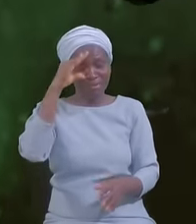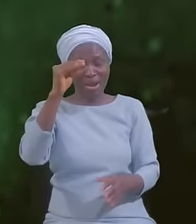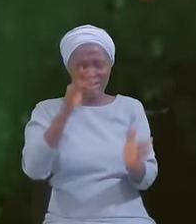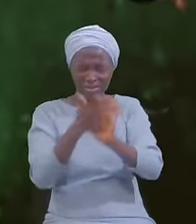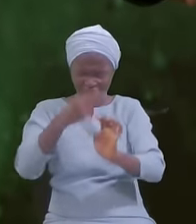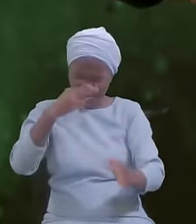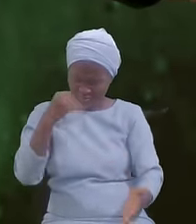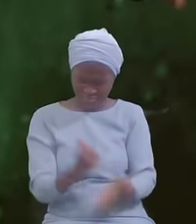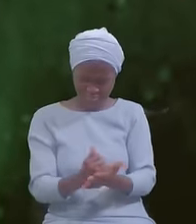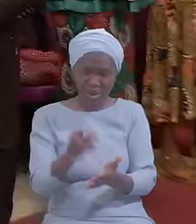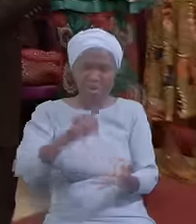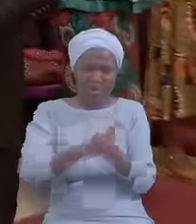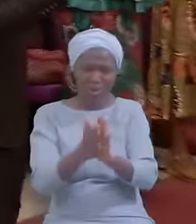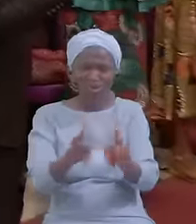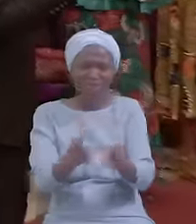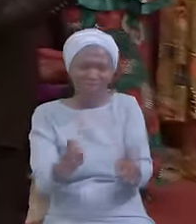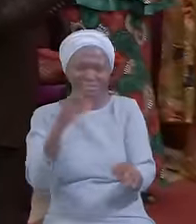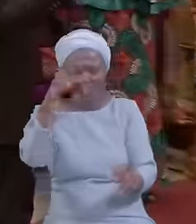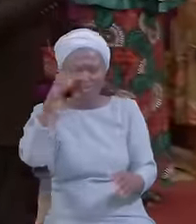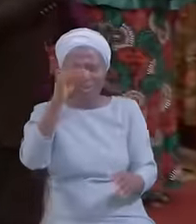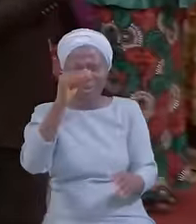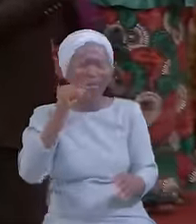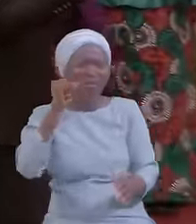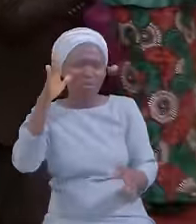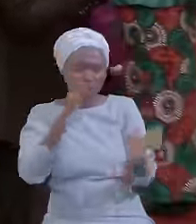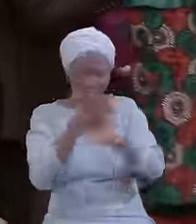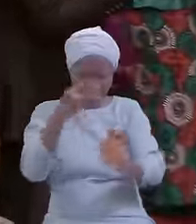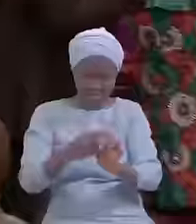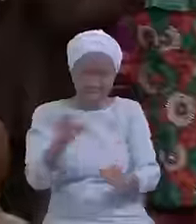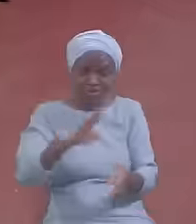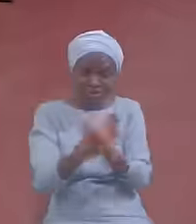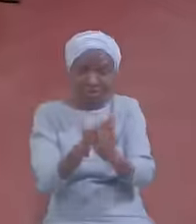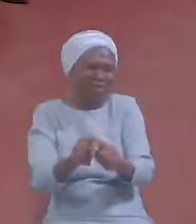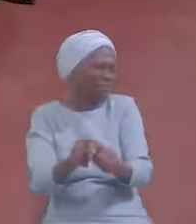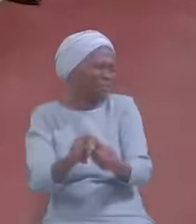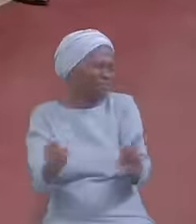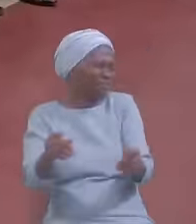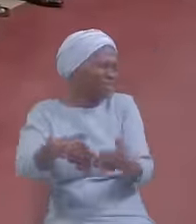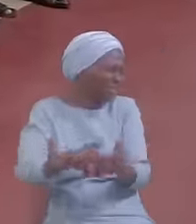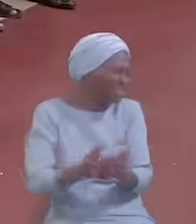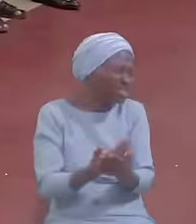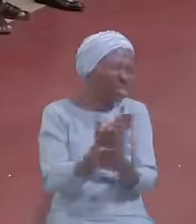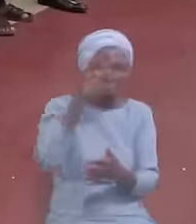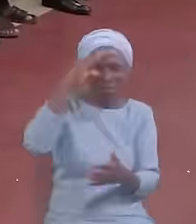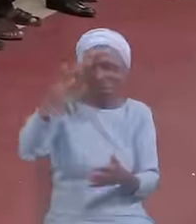a different woman, a different boy, a different